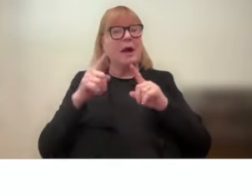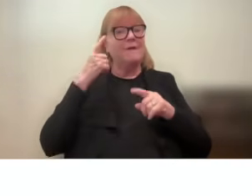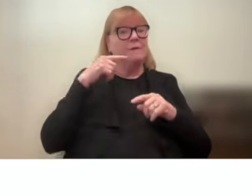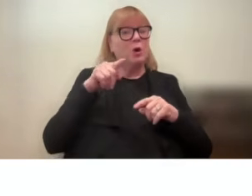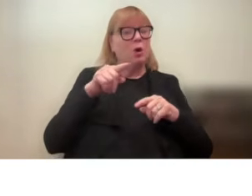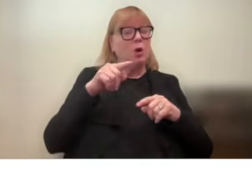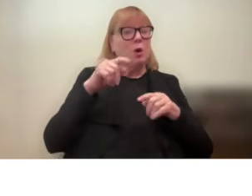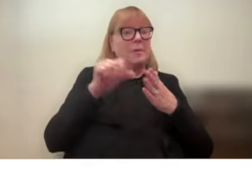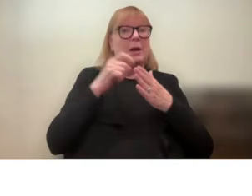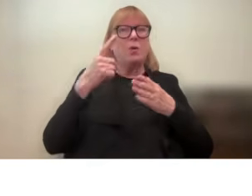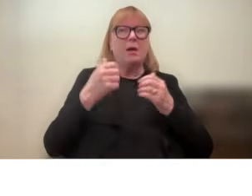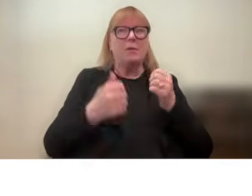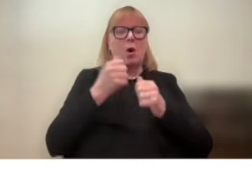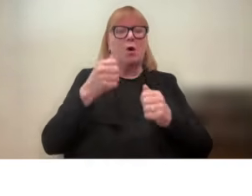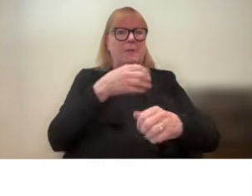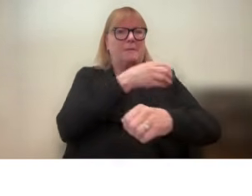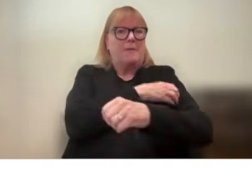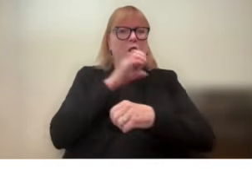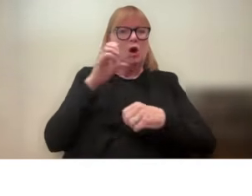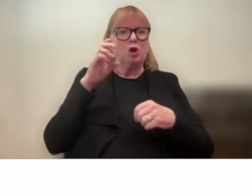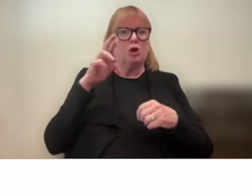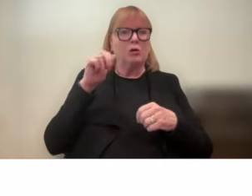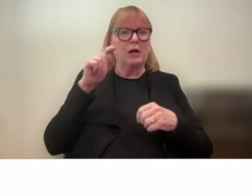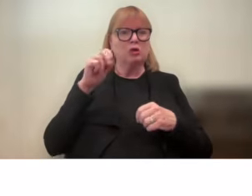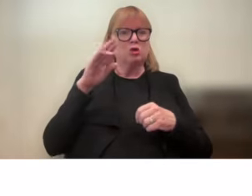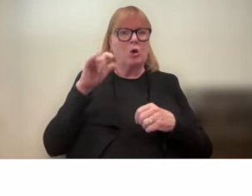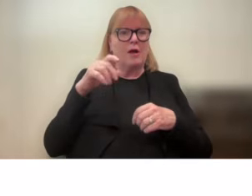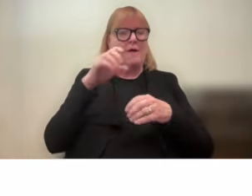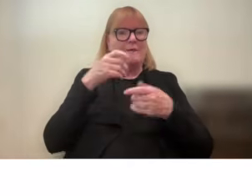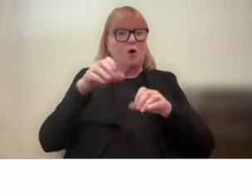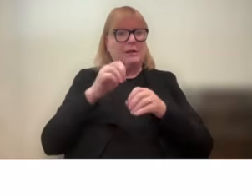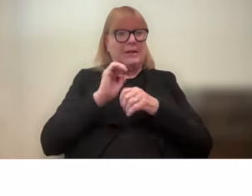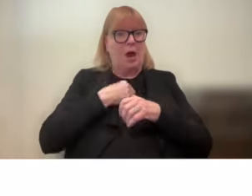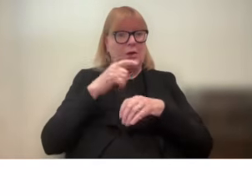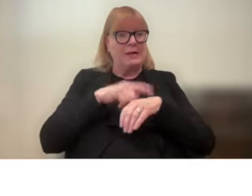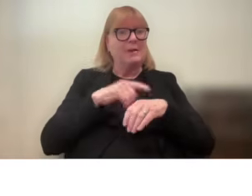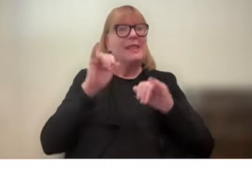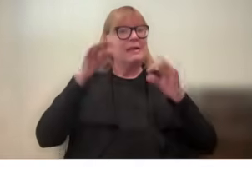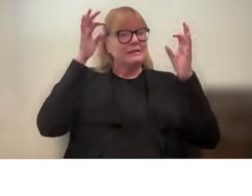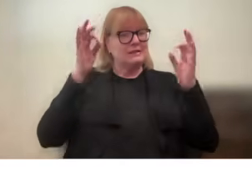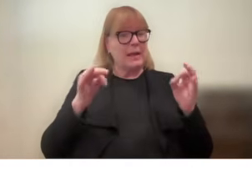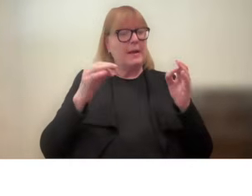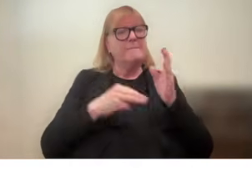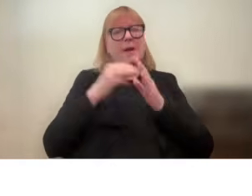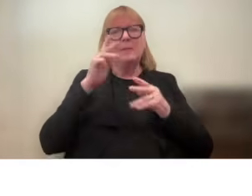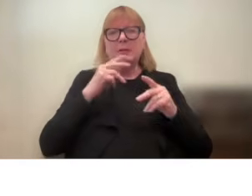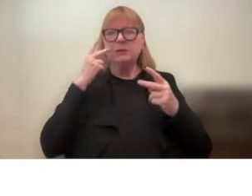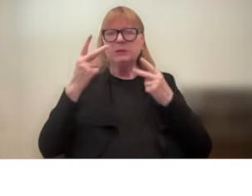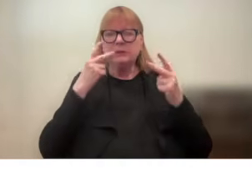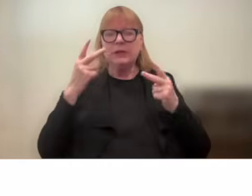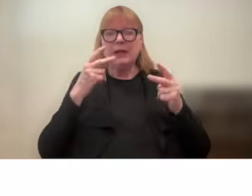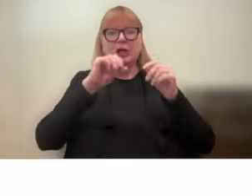perhaps one of the most powerful curatorial forces in our time. It's deciding what millions of people